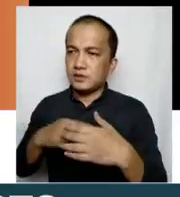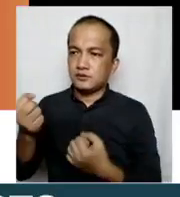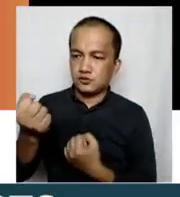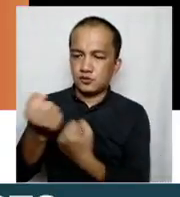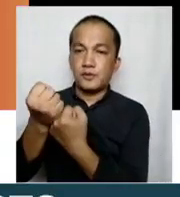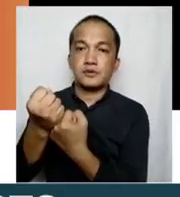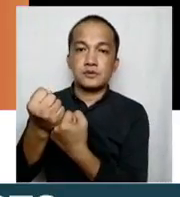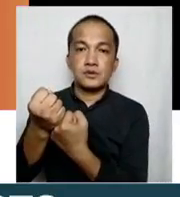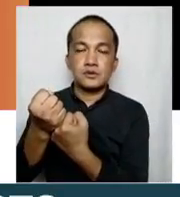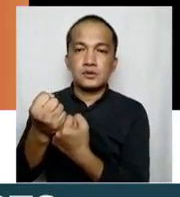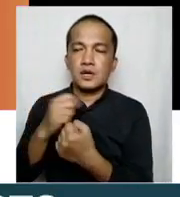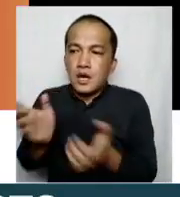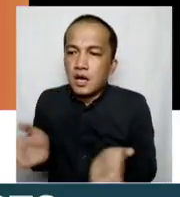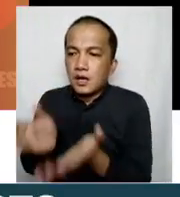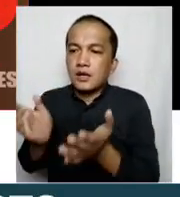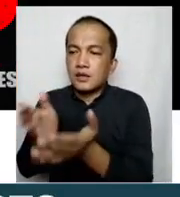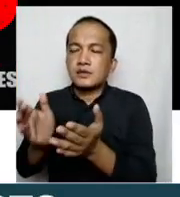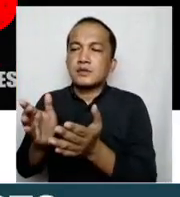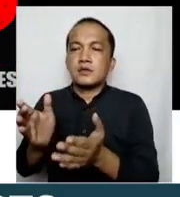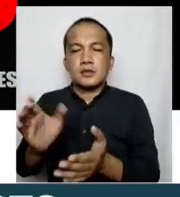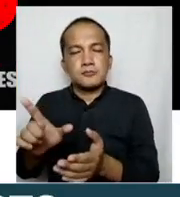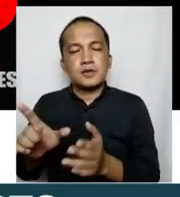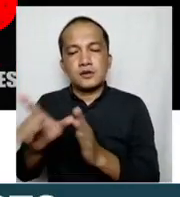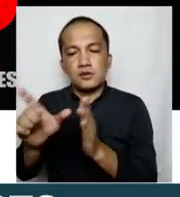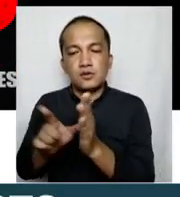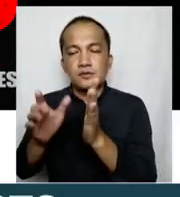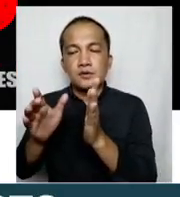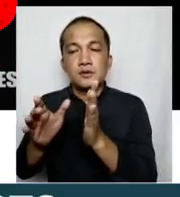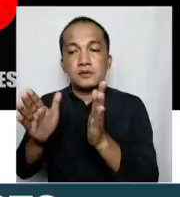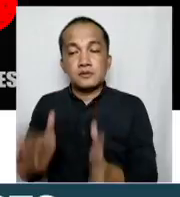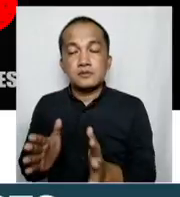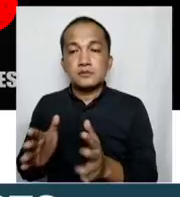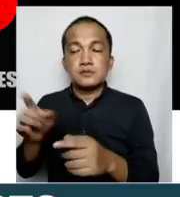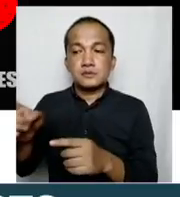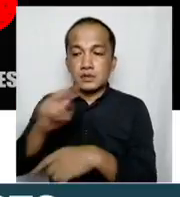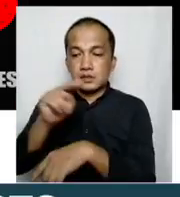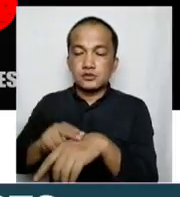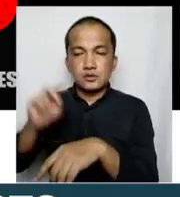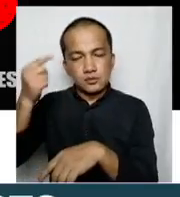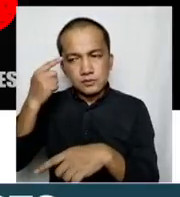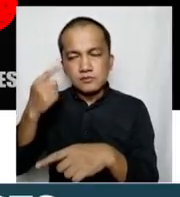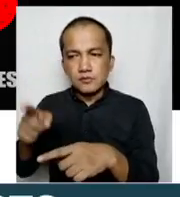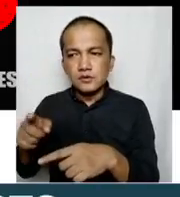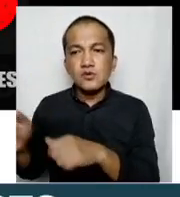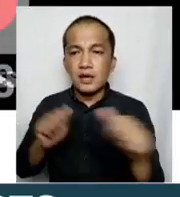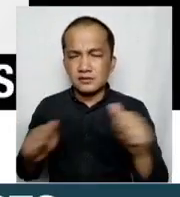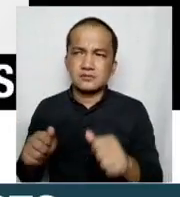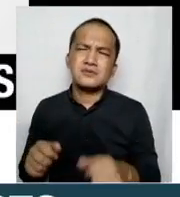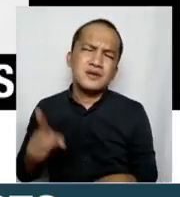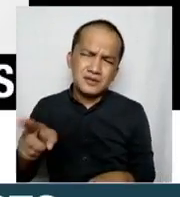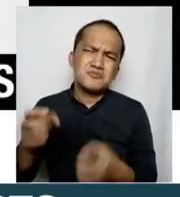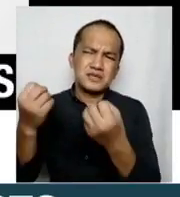we really urge our legislators, the national government to act on these calls. Kasi marami na po talagang